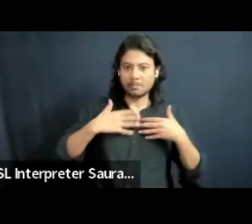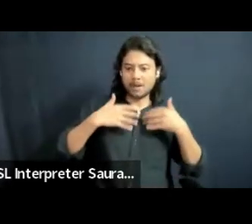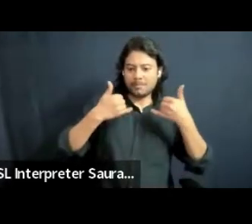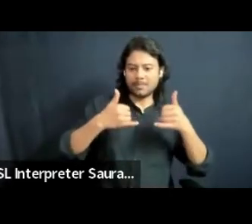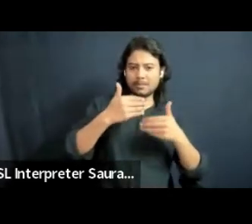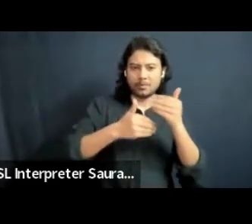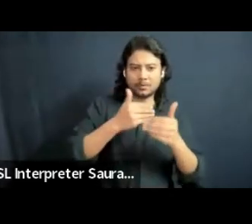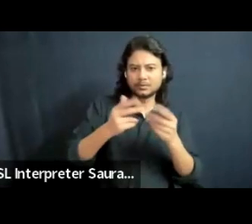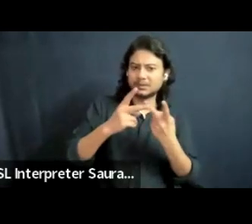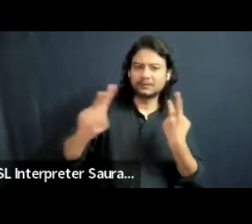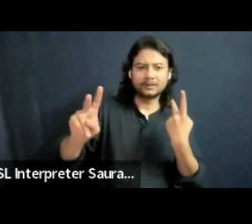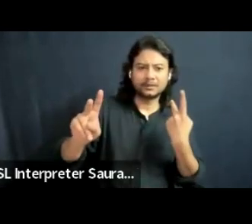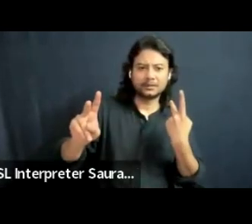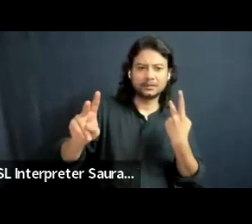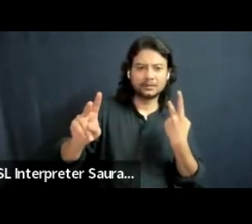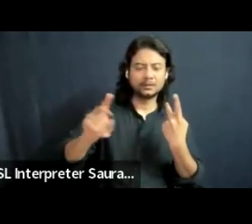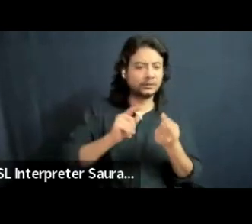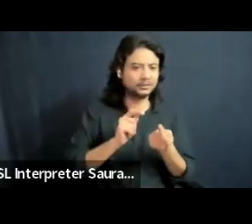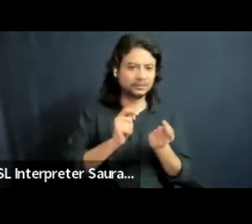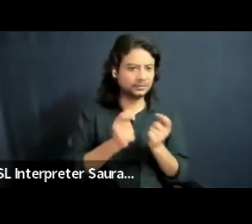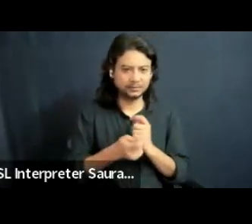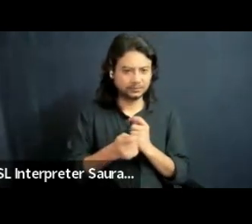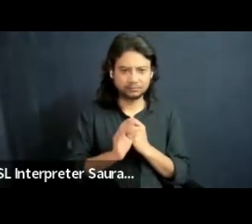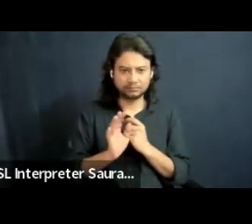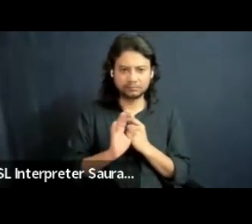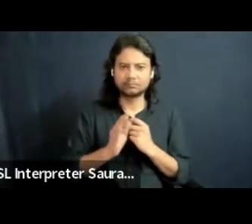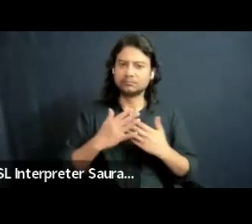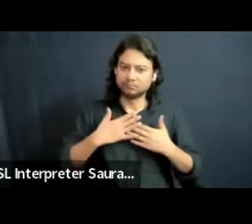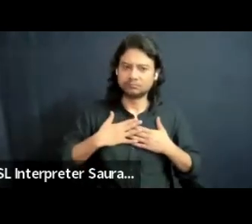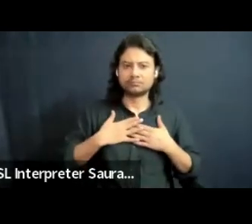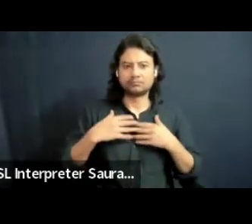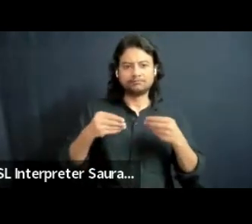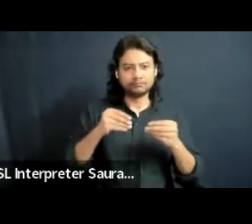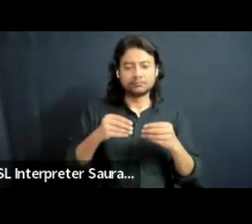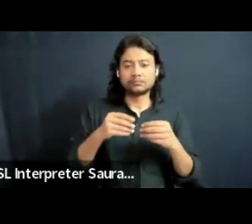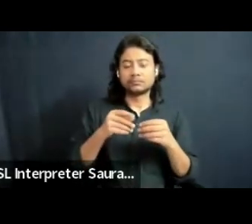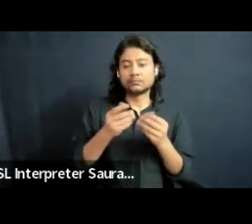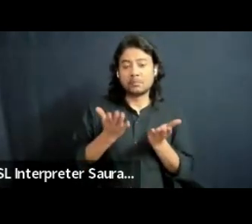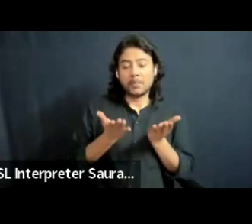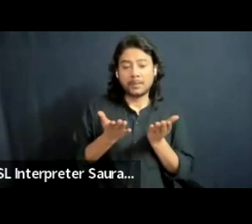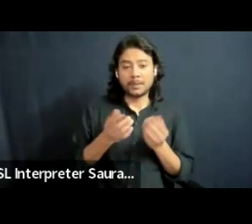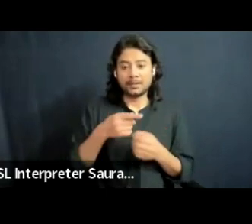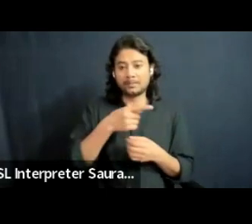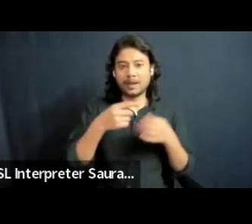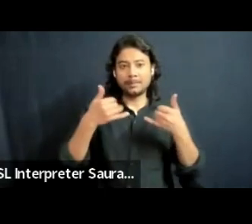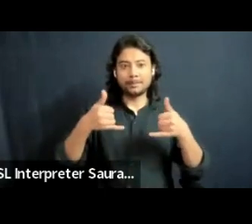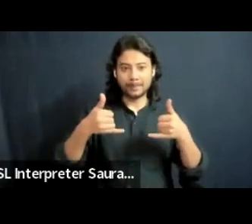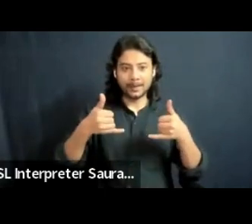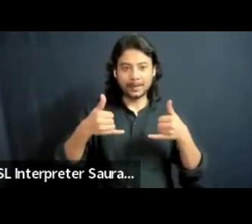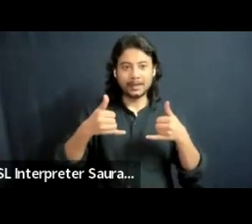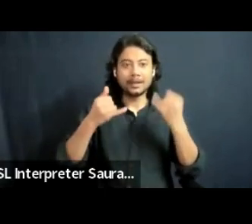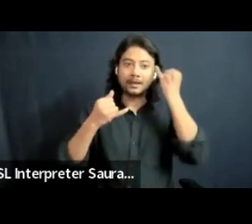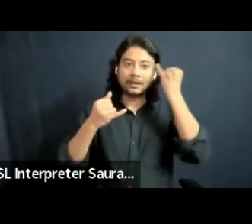full participation may mean lying in a circle with everybody around me